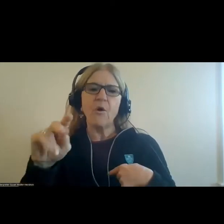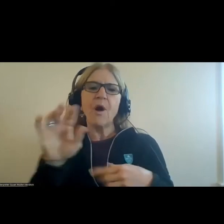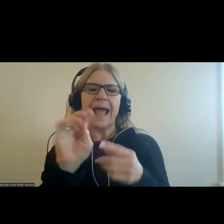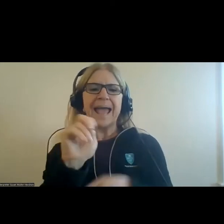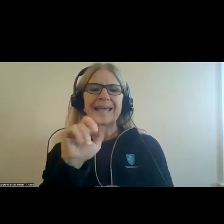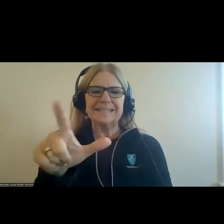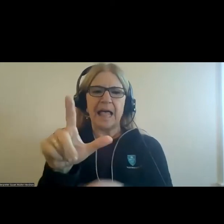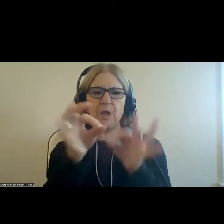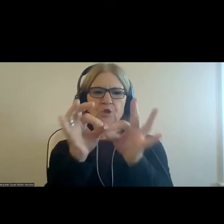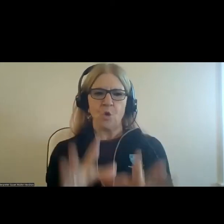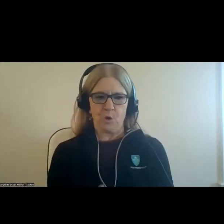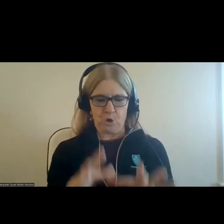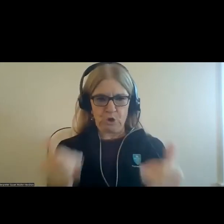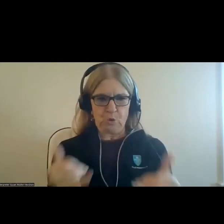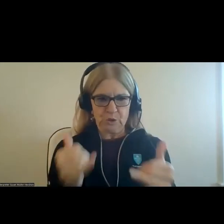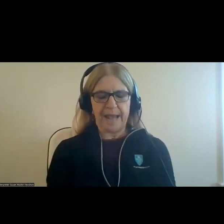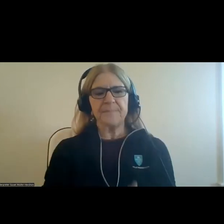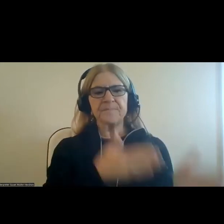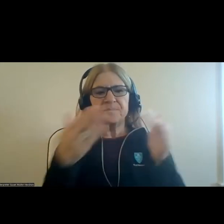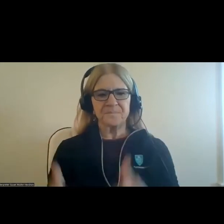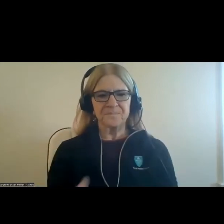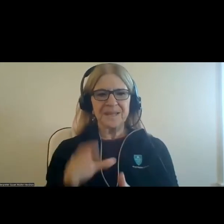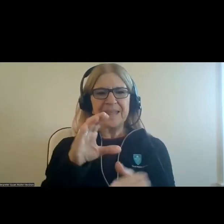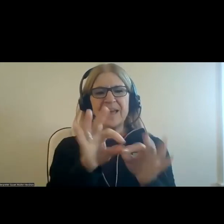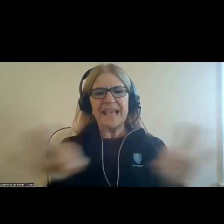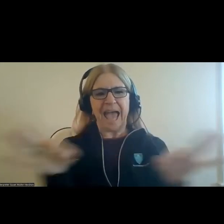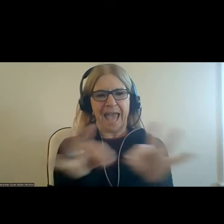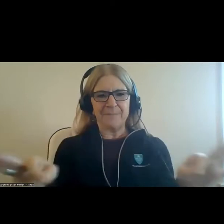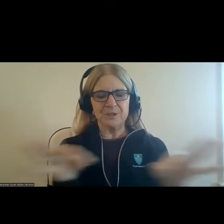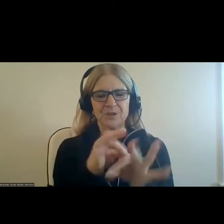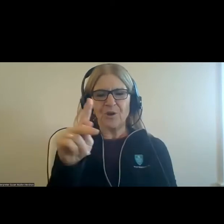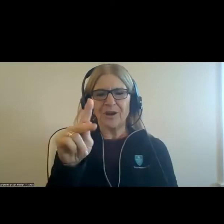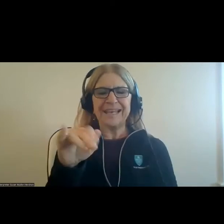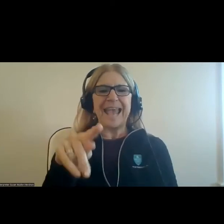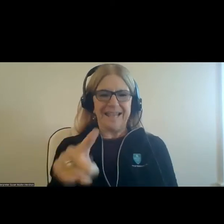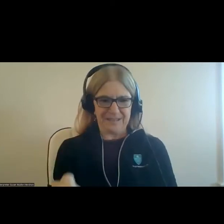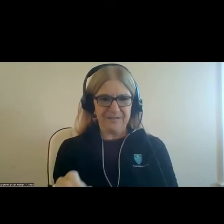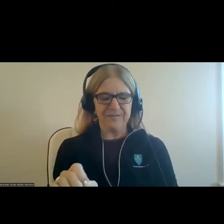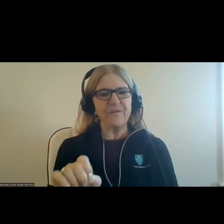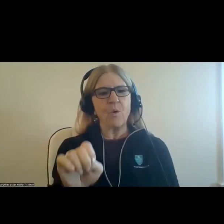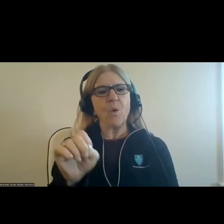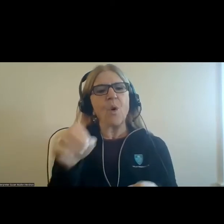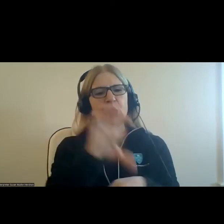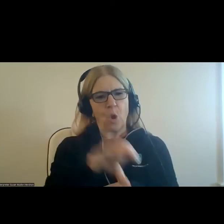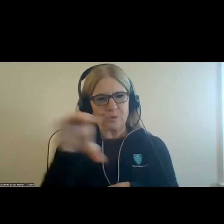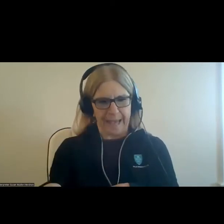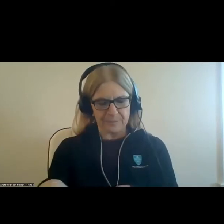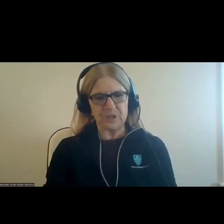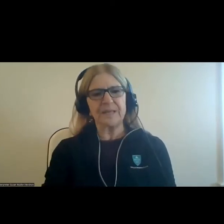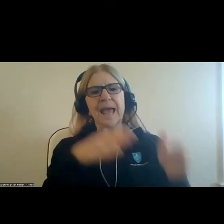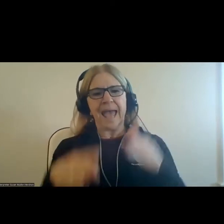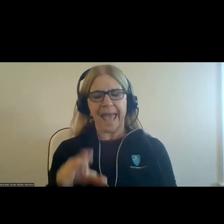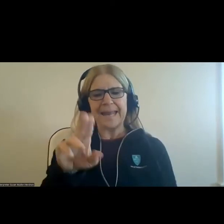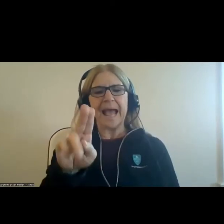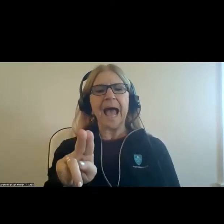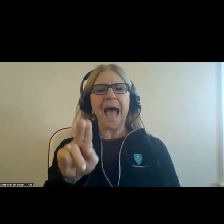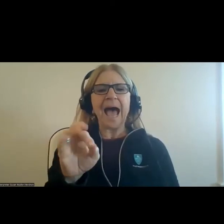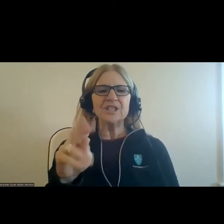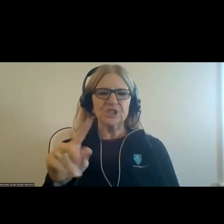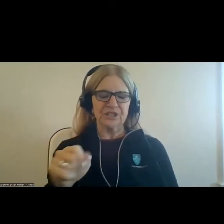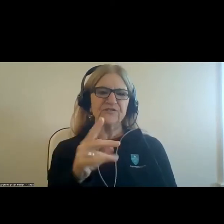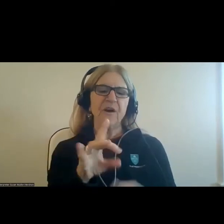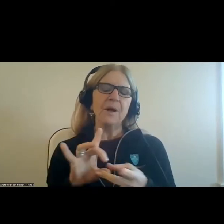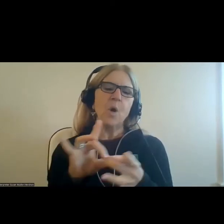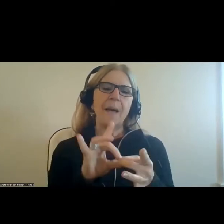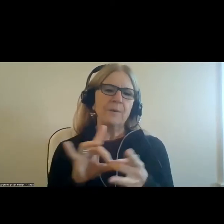today, Captioner Kate for live closed captioning, and Ashish from Collaborative Media. Next, I